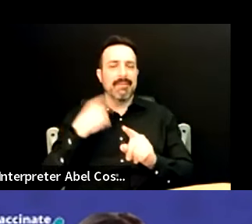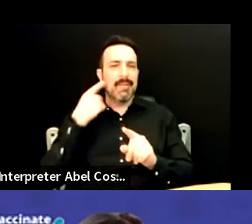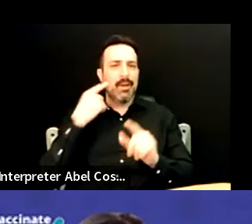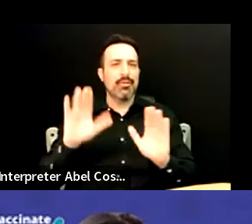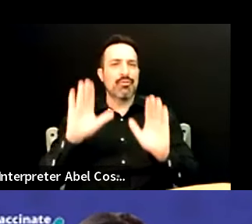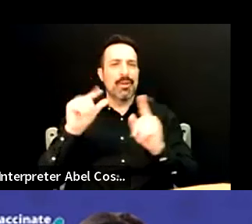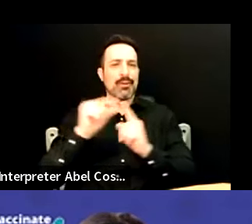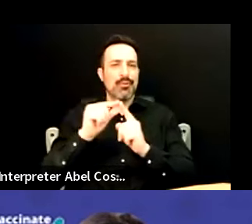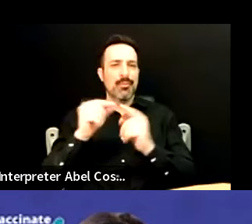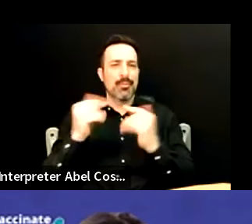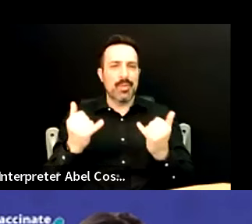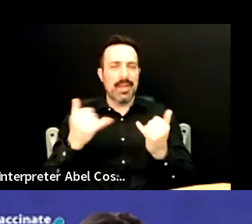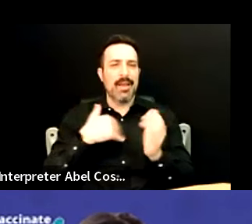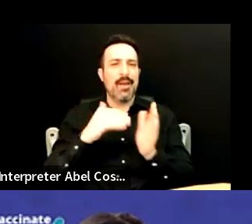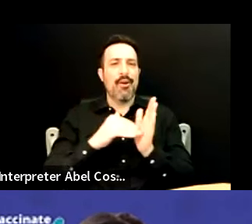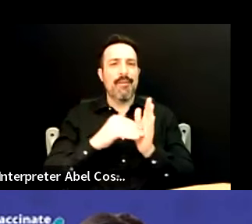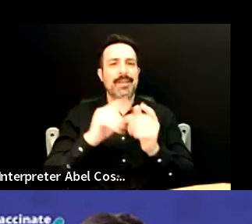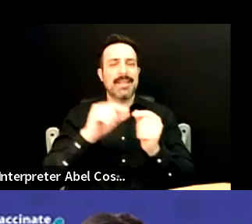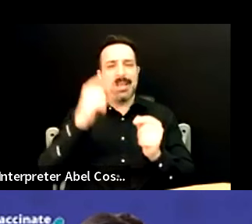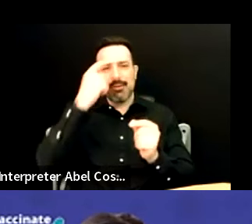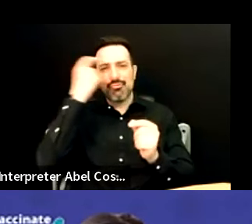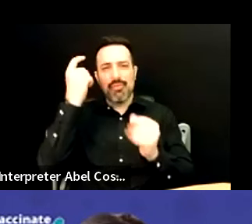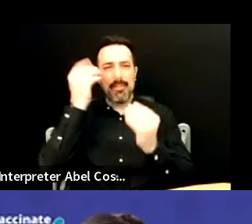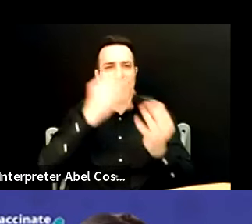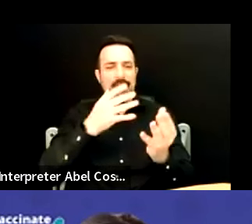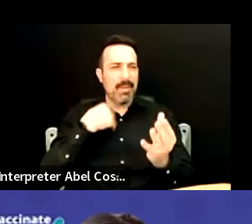term today that was, I often say trauma informed, but